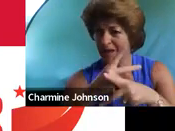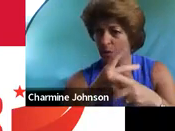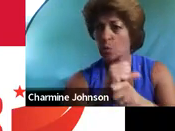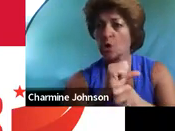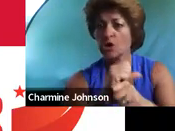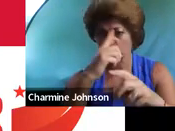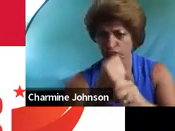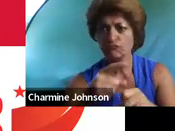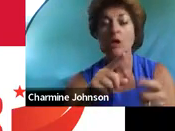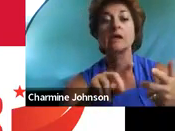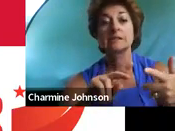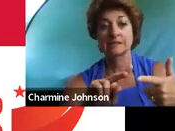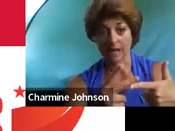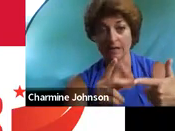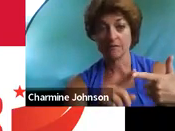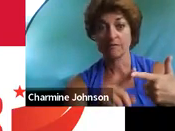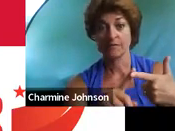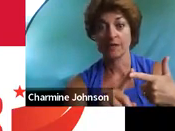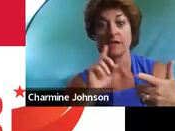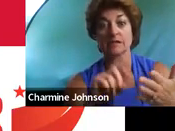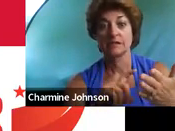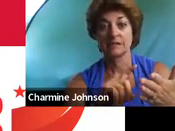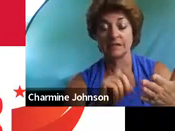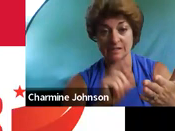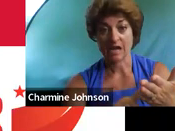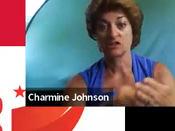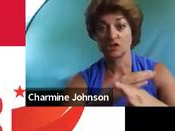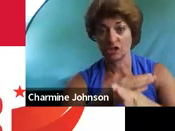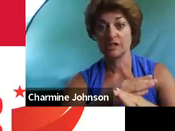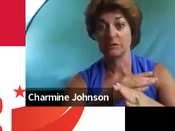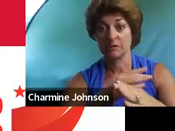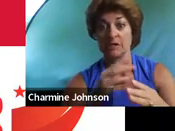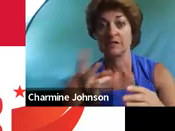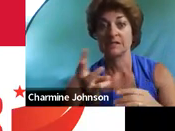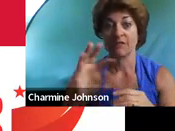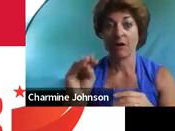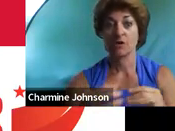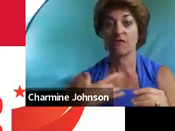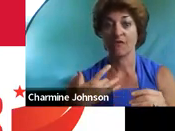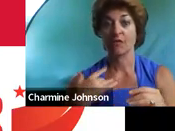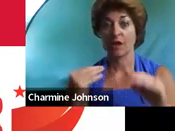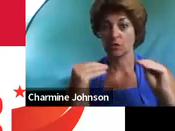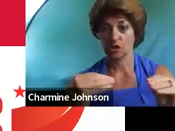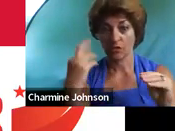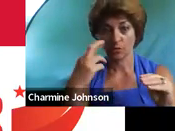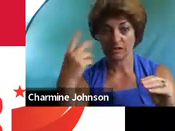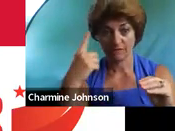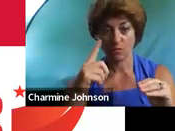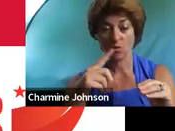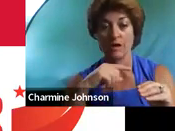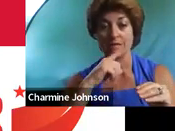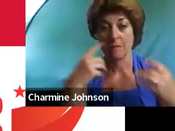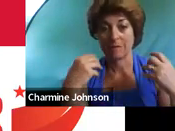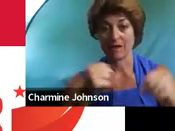workers. The second domain, detection and prevention, 65% of the respondents felt that they were taught the reason for the public